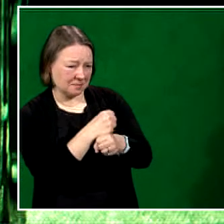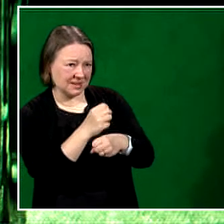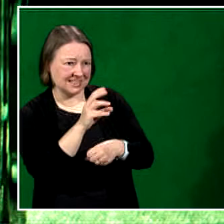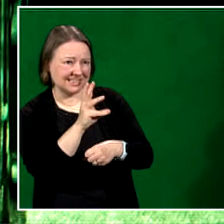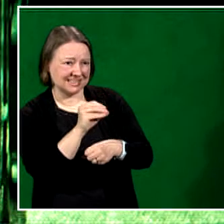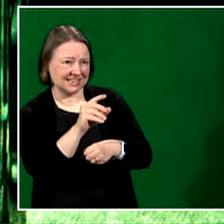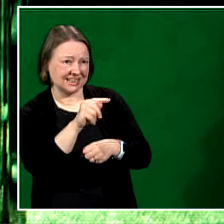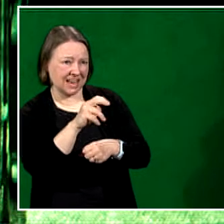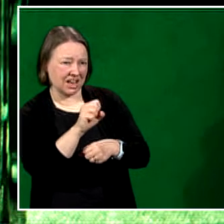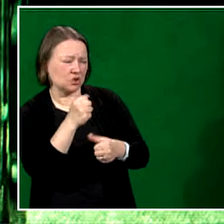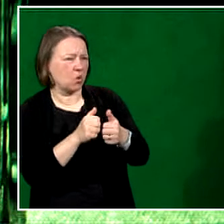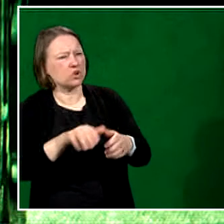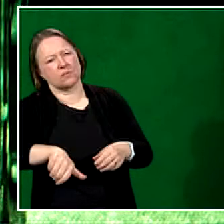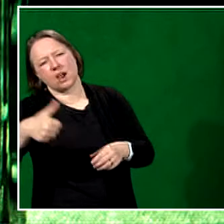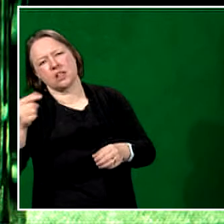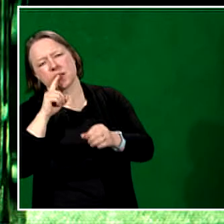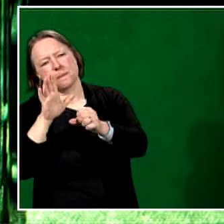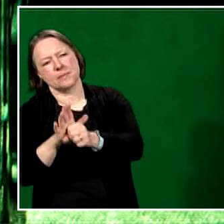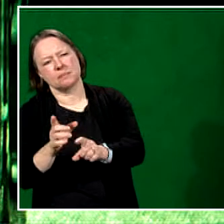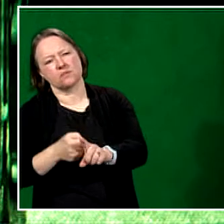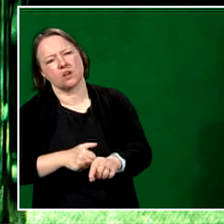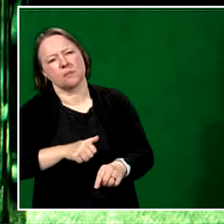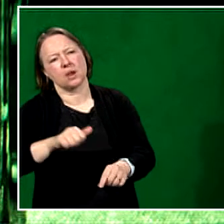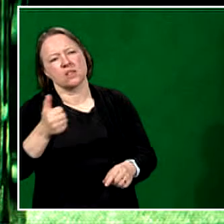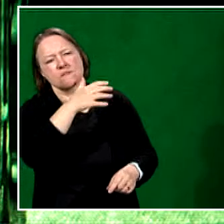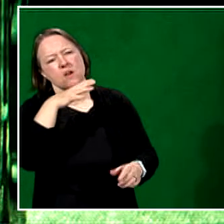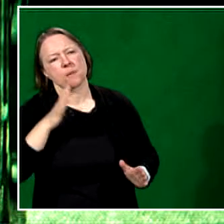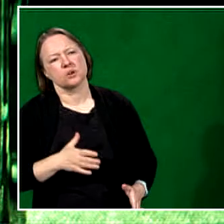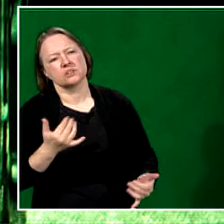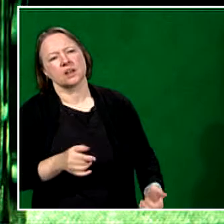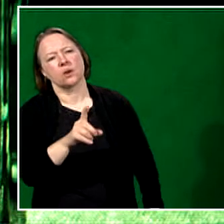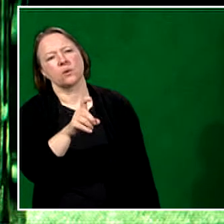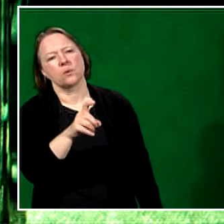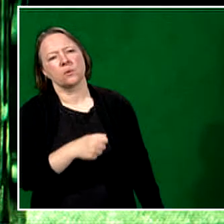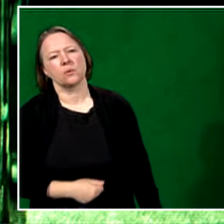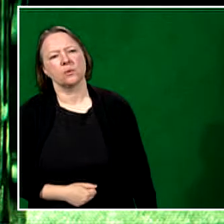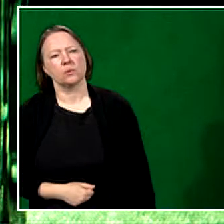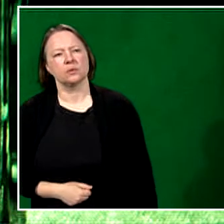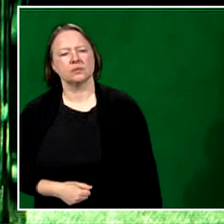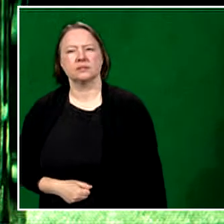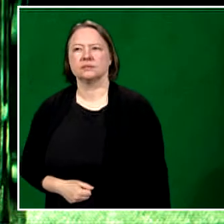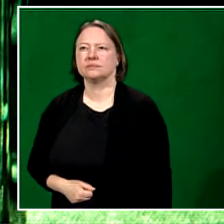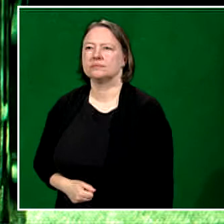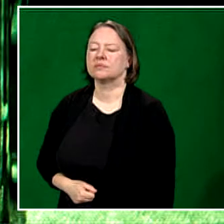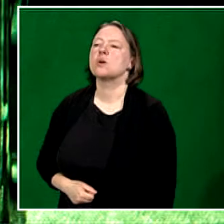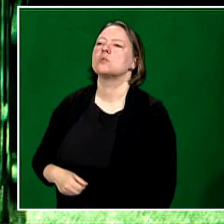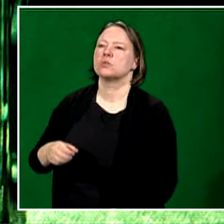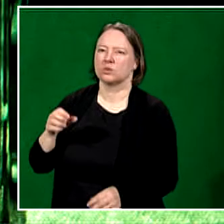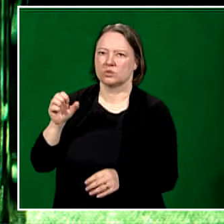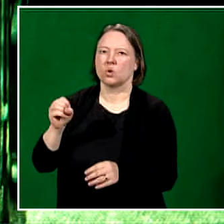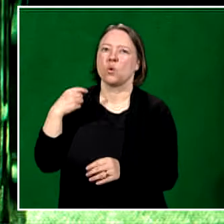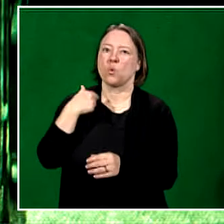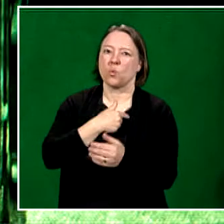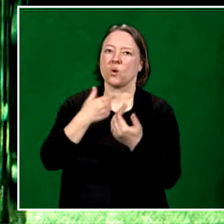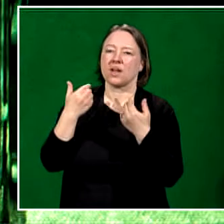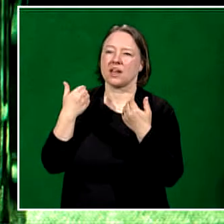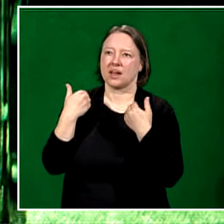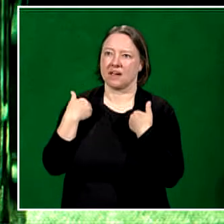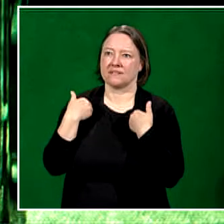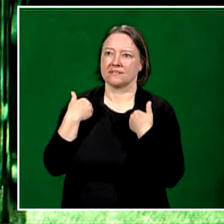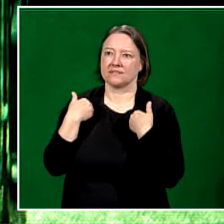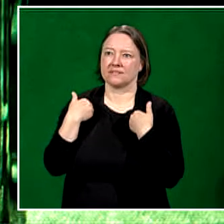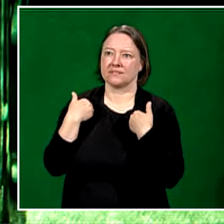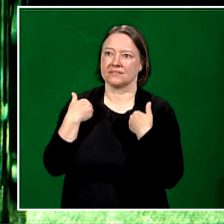not, what commitments do you have from farmers right now? So we have two